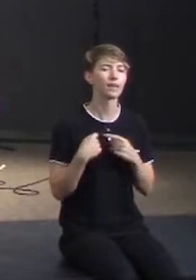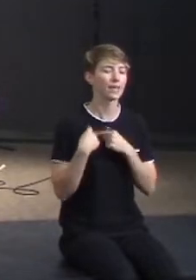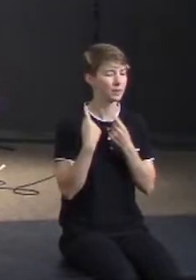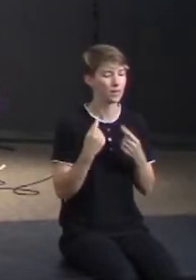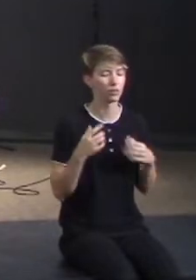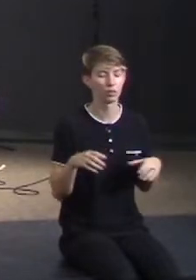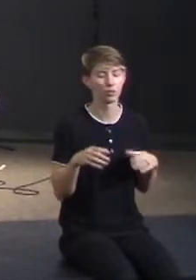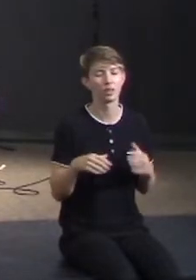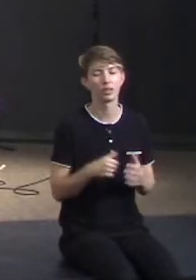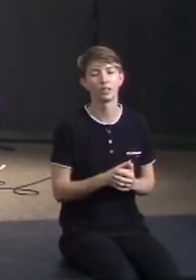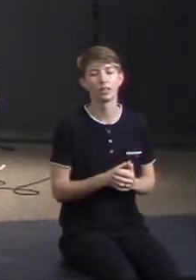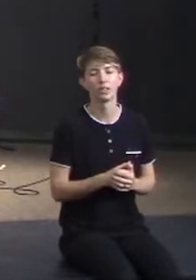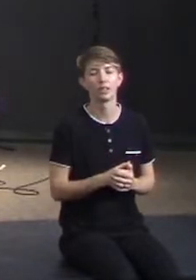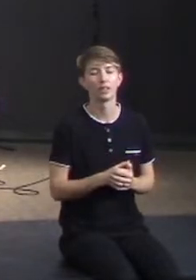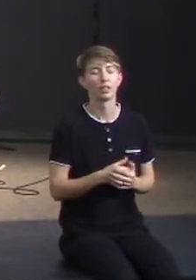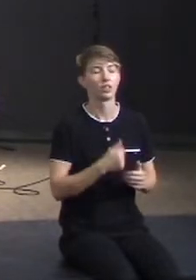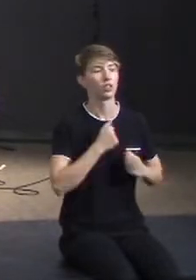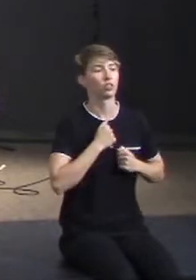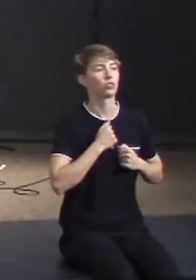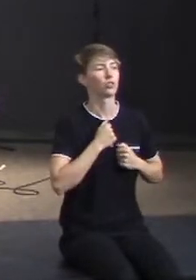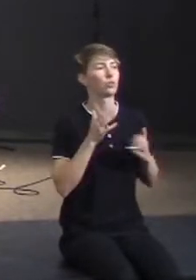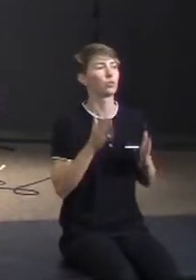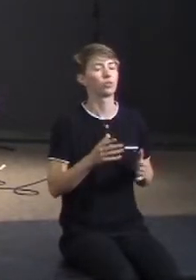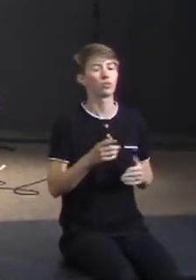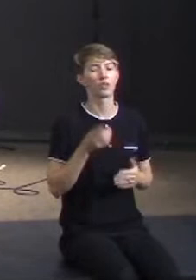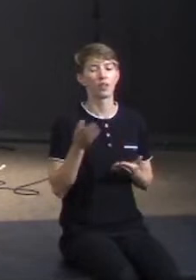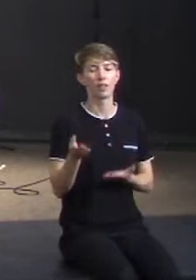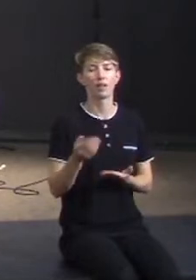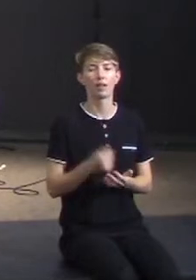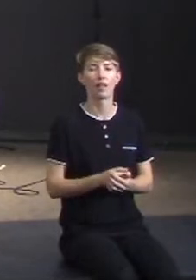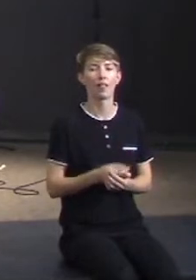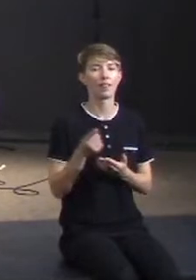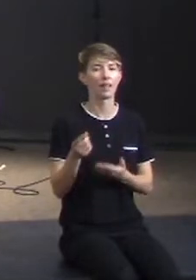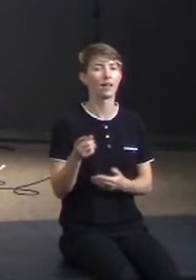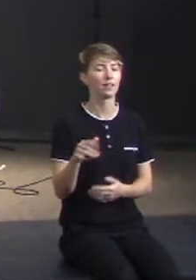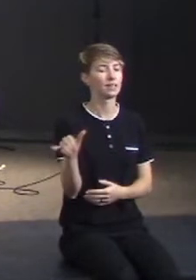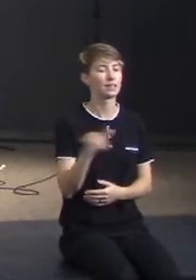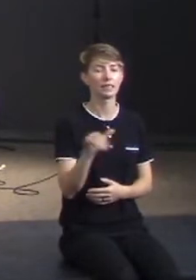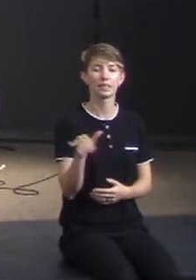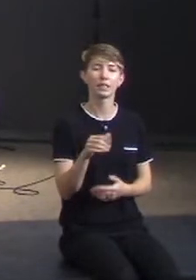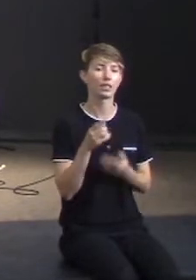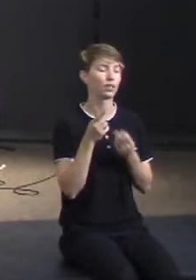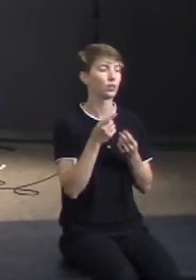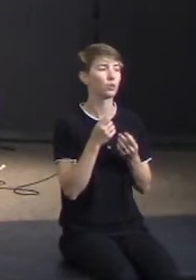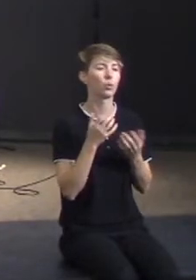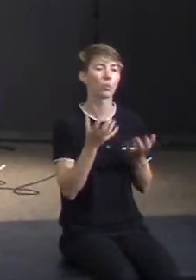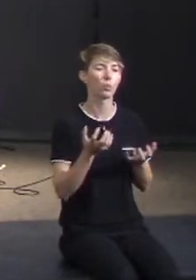And the soldiers are there because they, just like you, want to break through that.